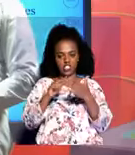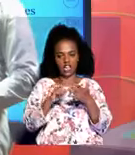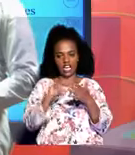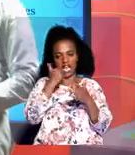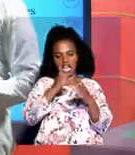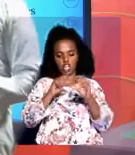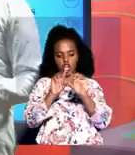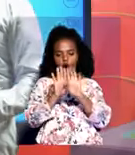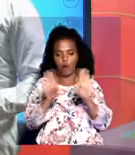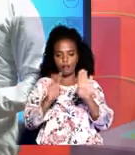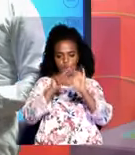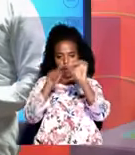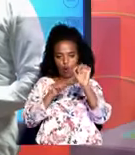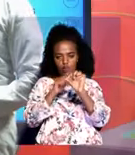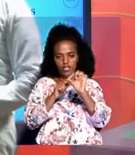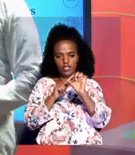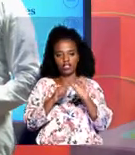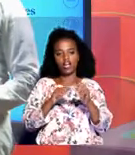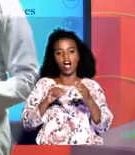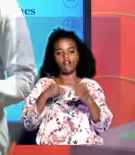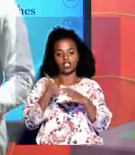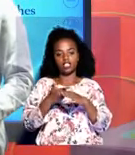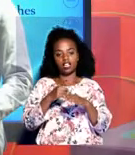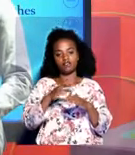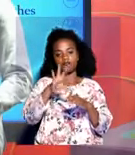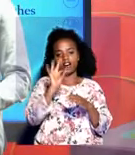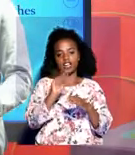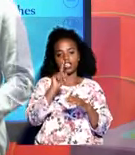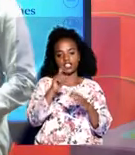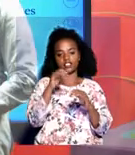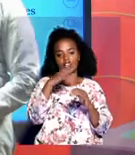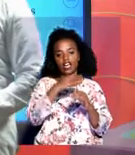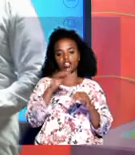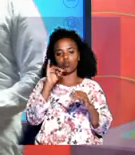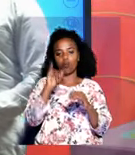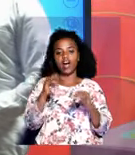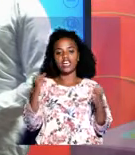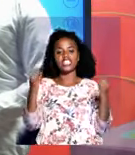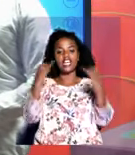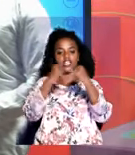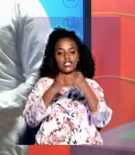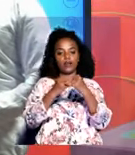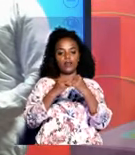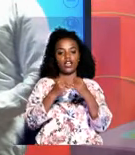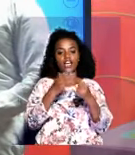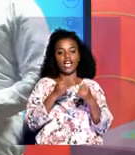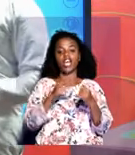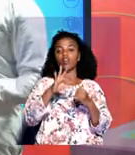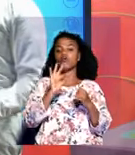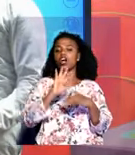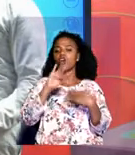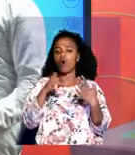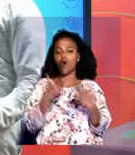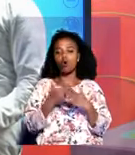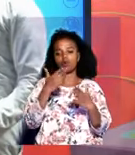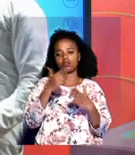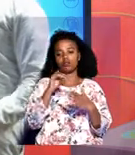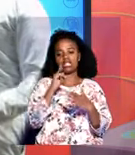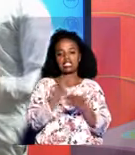graph. And after that, find x and y intercept if they exist, and find all its